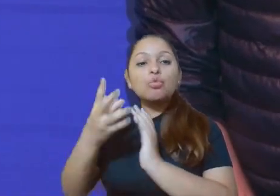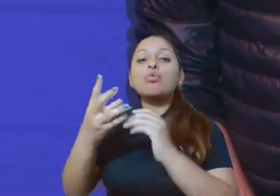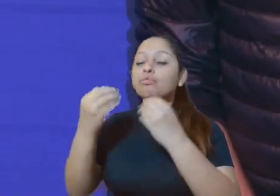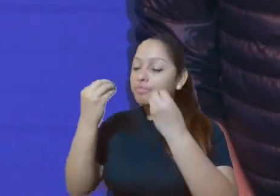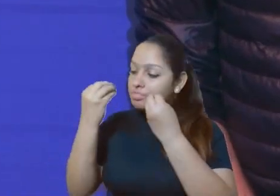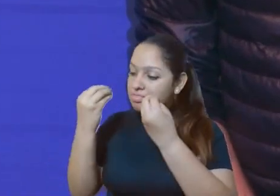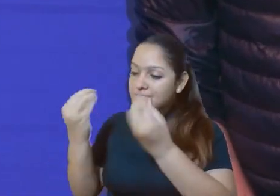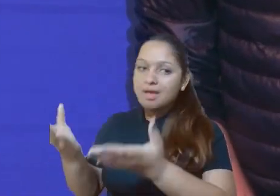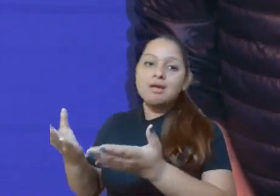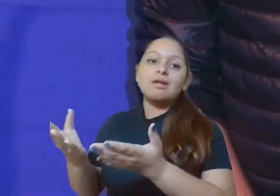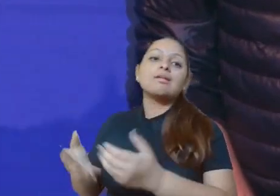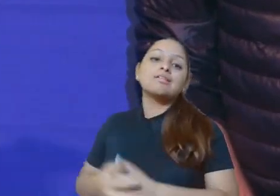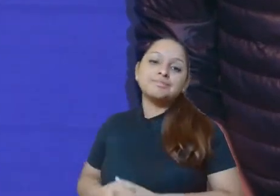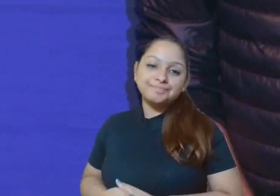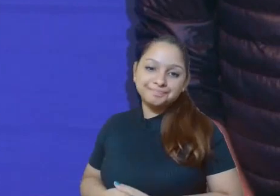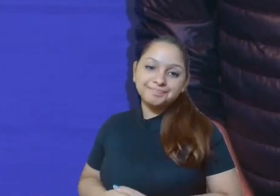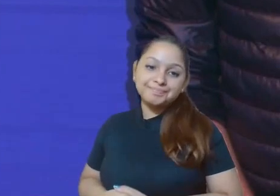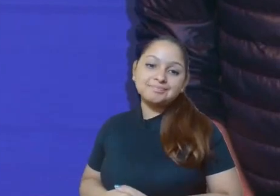blockchain can be